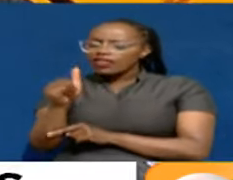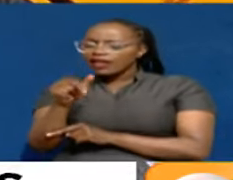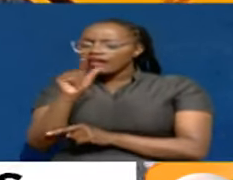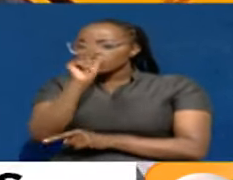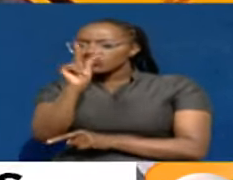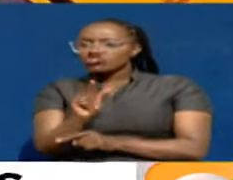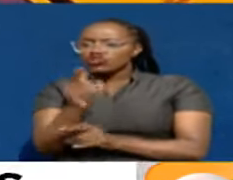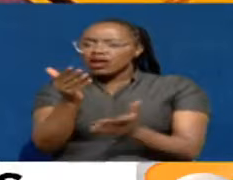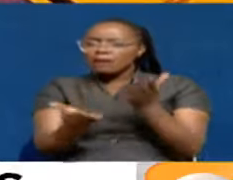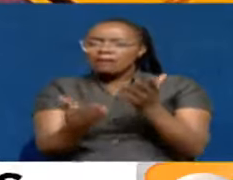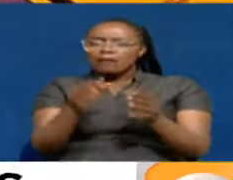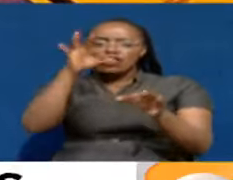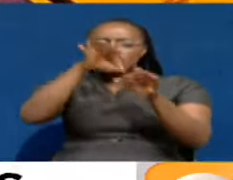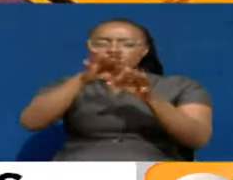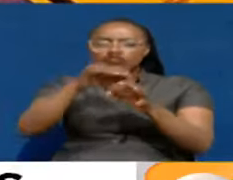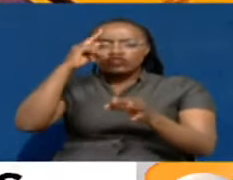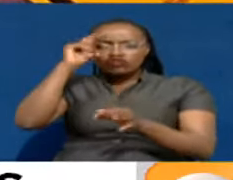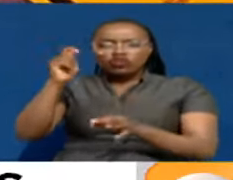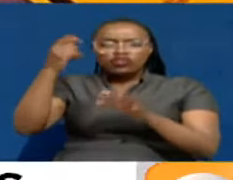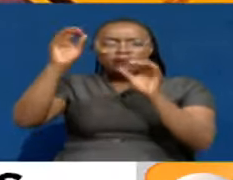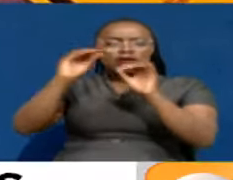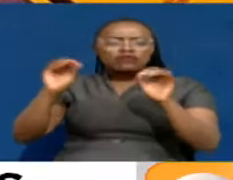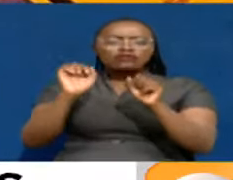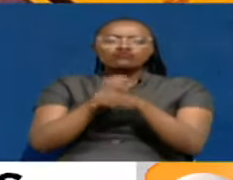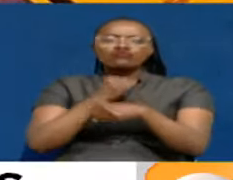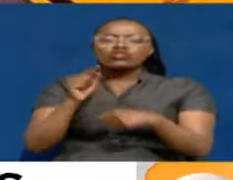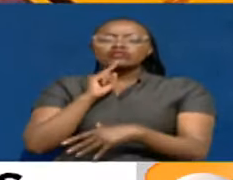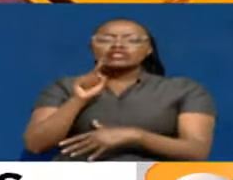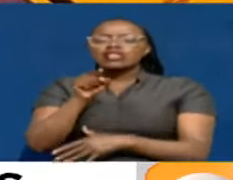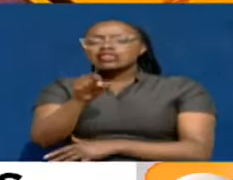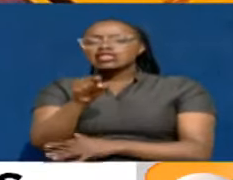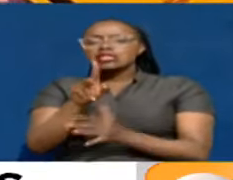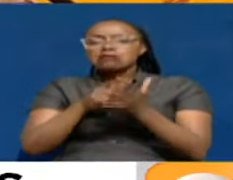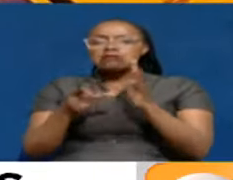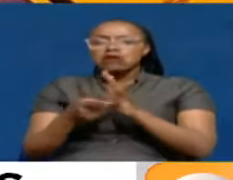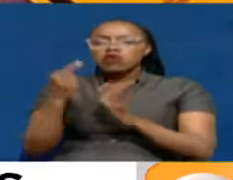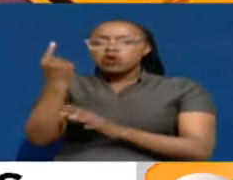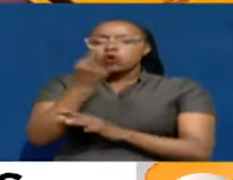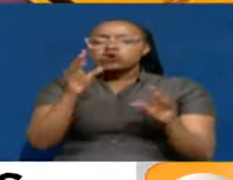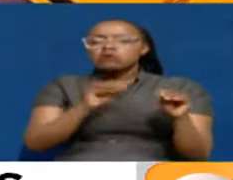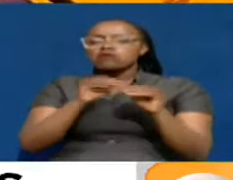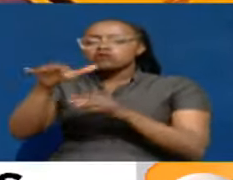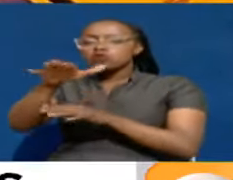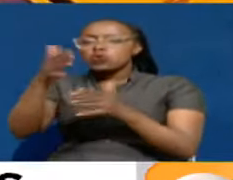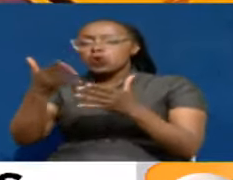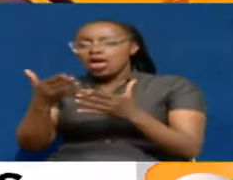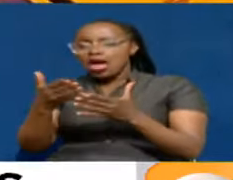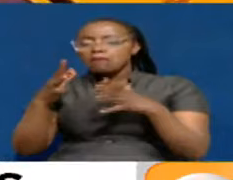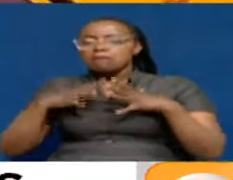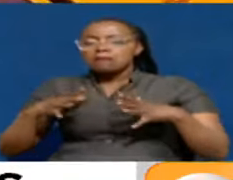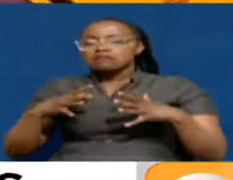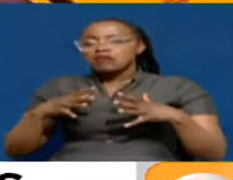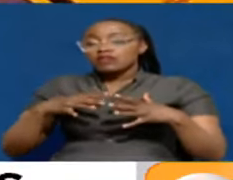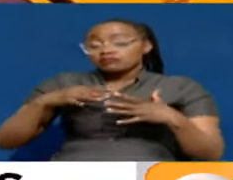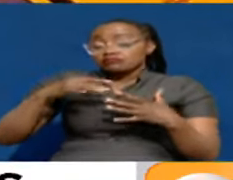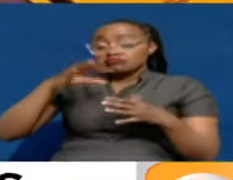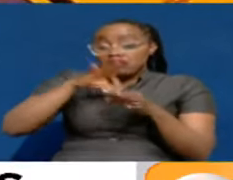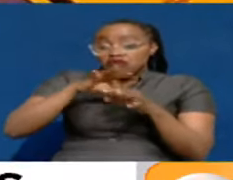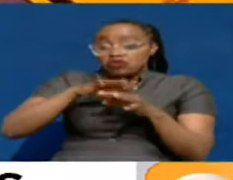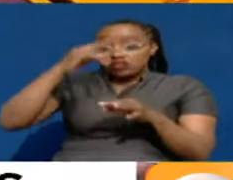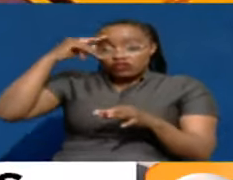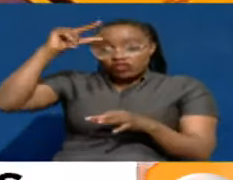regions probably didn't even vote for the president. So you can't say these projects will only go to an area that voted for the government of the